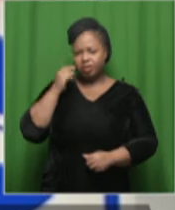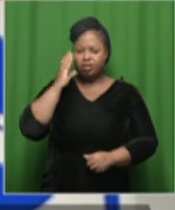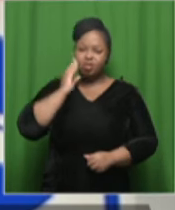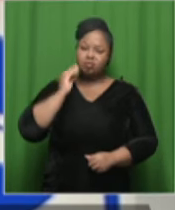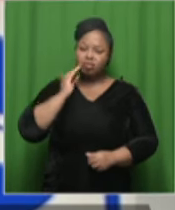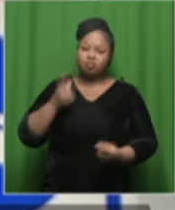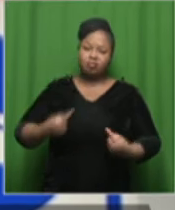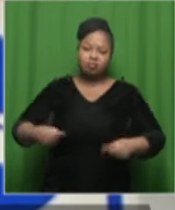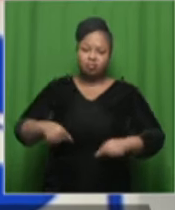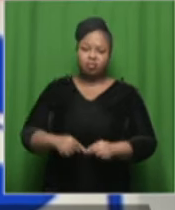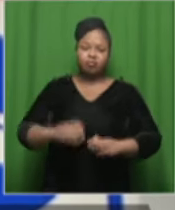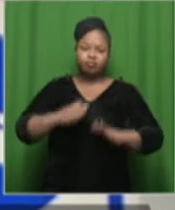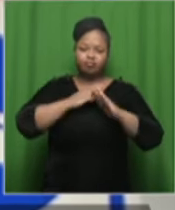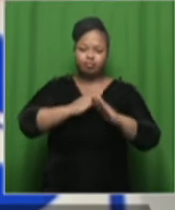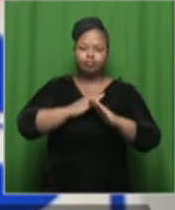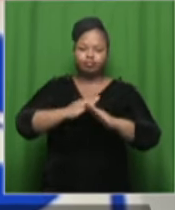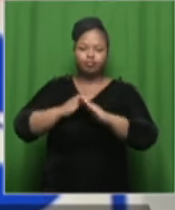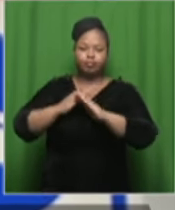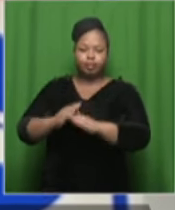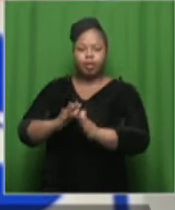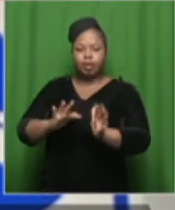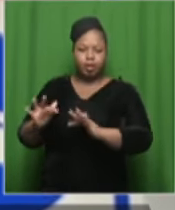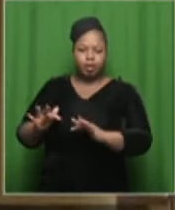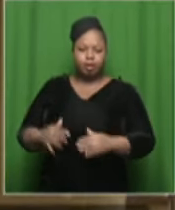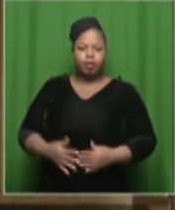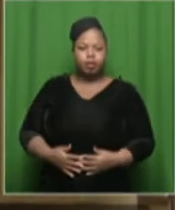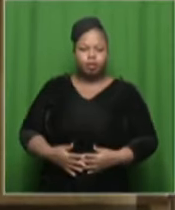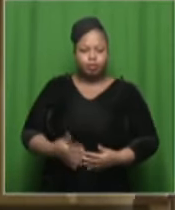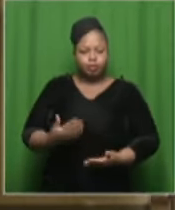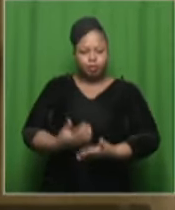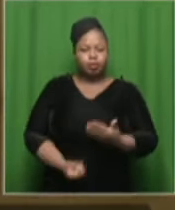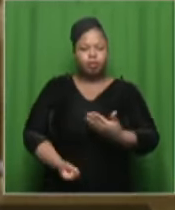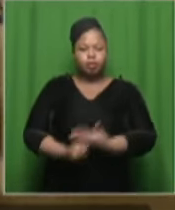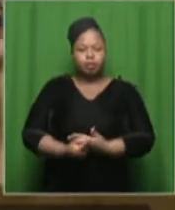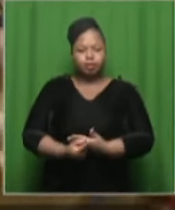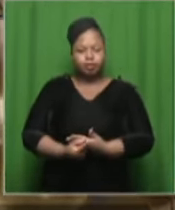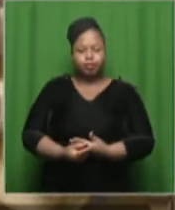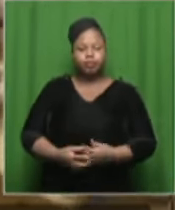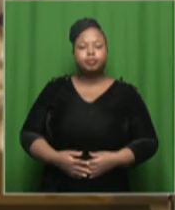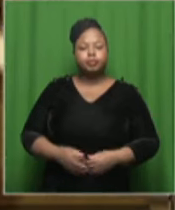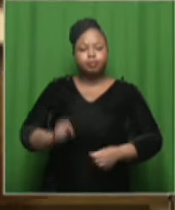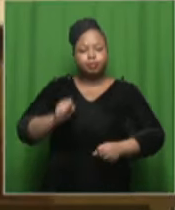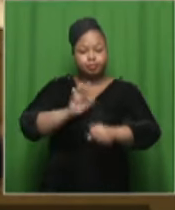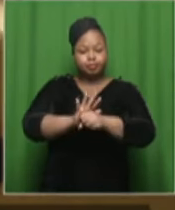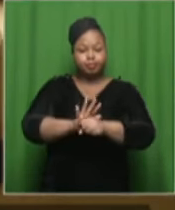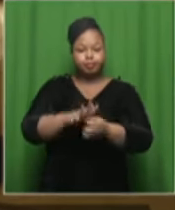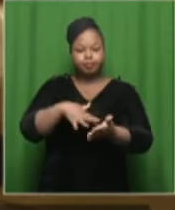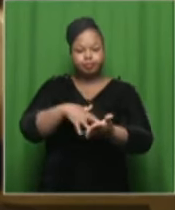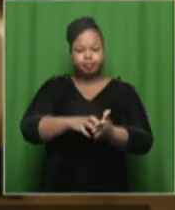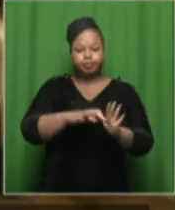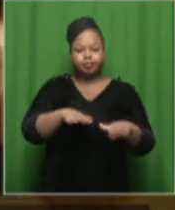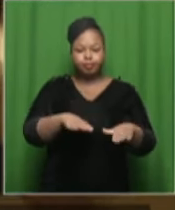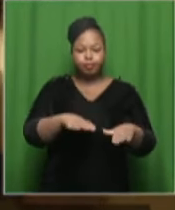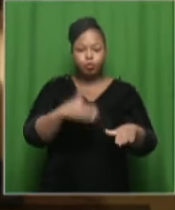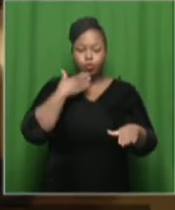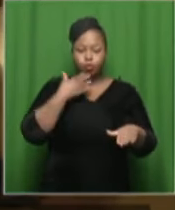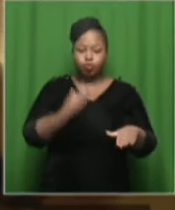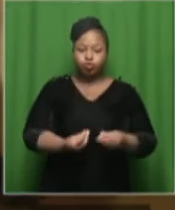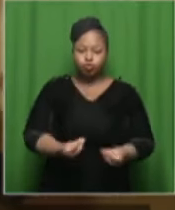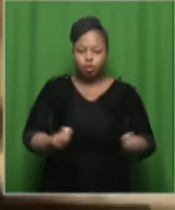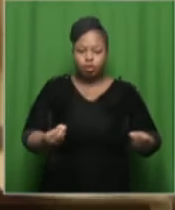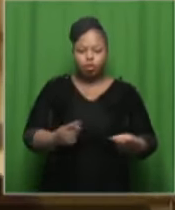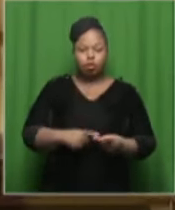to mitigate against some of the issues that could come to the fore, particularly affecting the most vulnerable groups, children, the